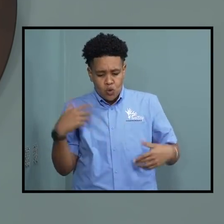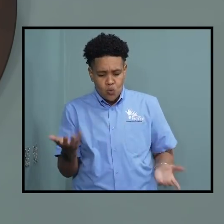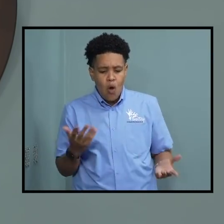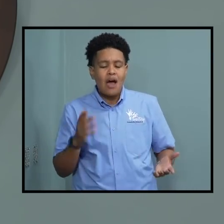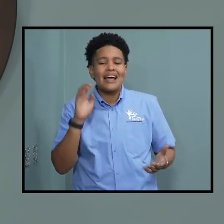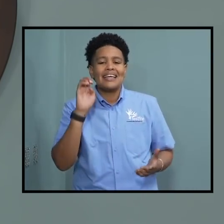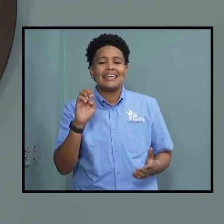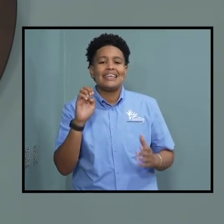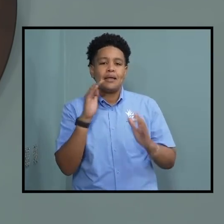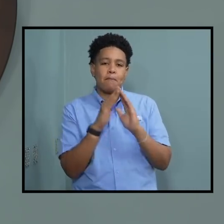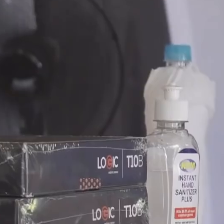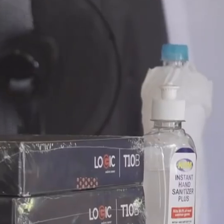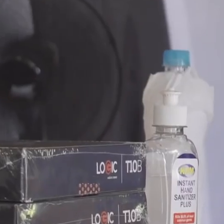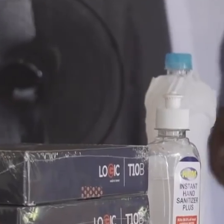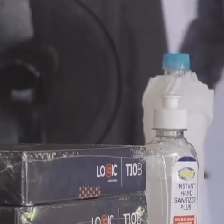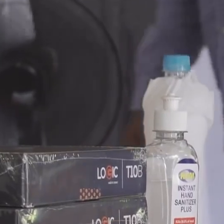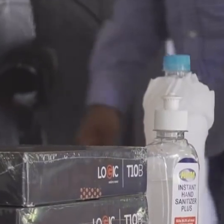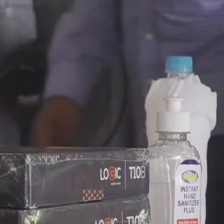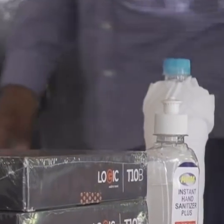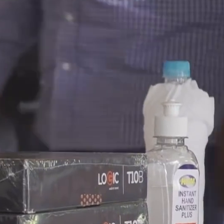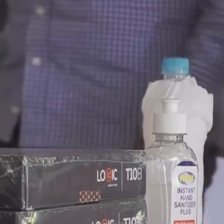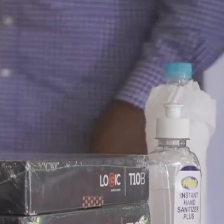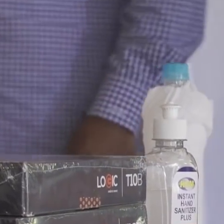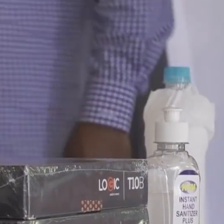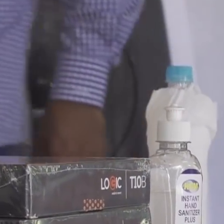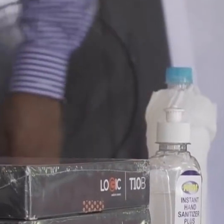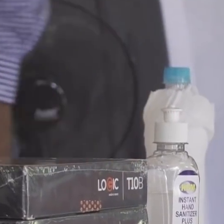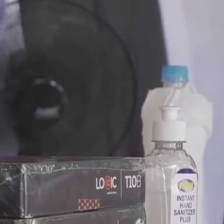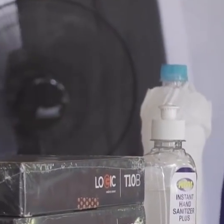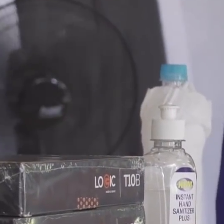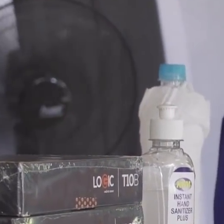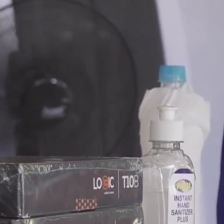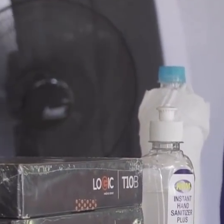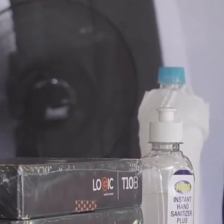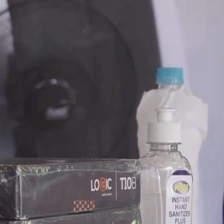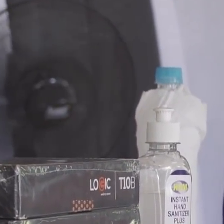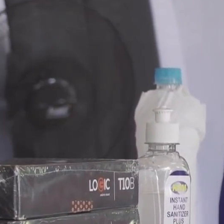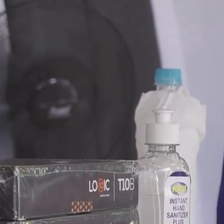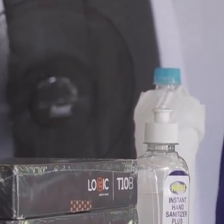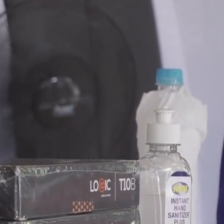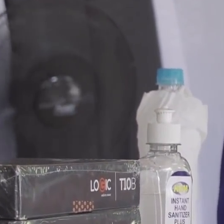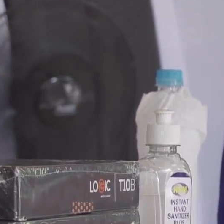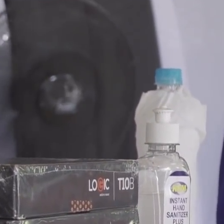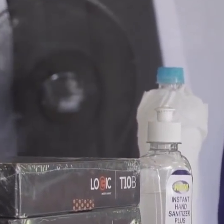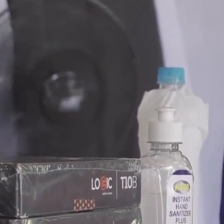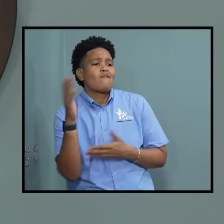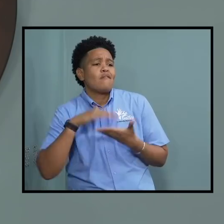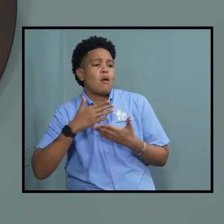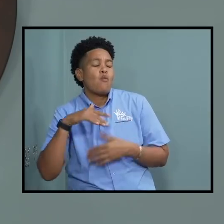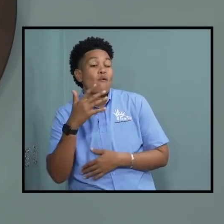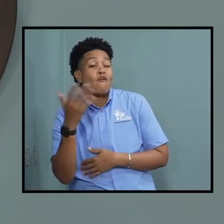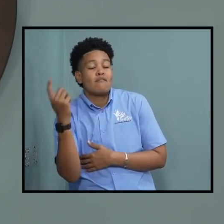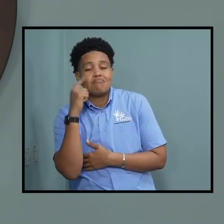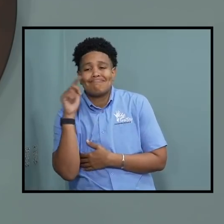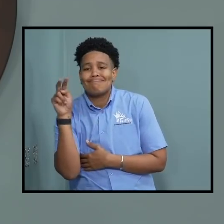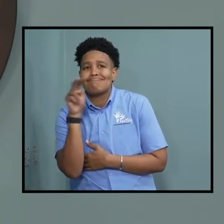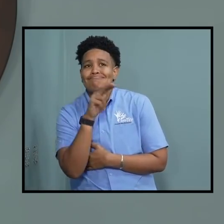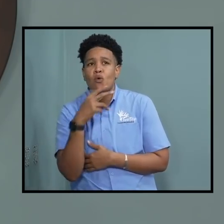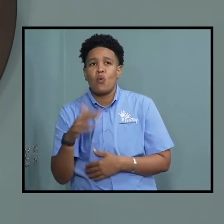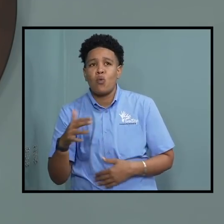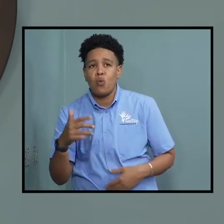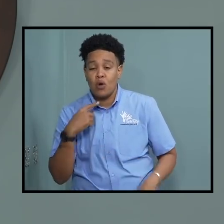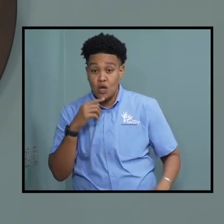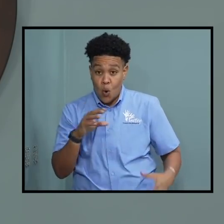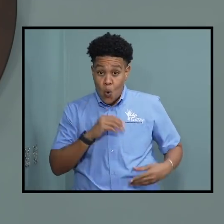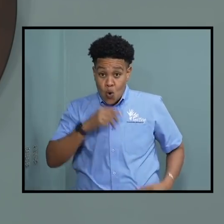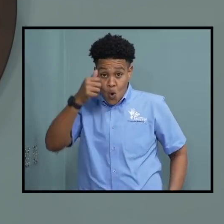as e-textbooks. She says adjustments have been made to the Own Your Own Devices program. In reviewing the Own